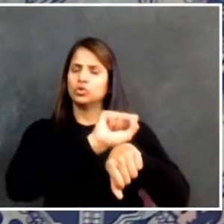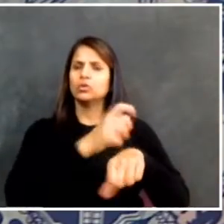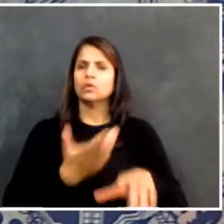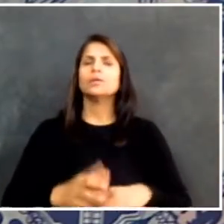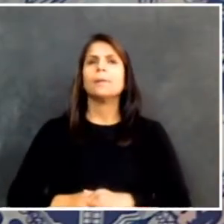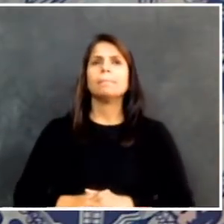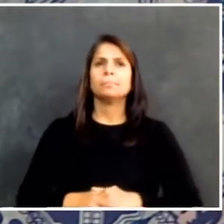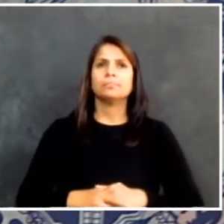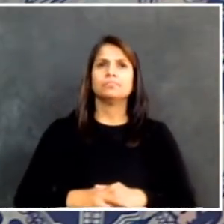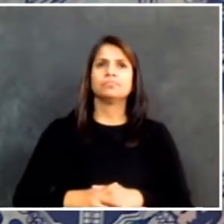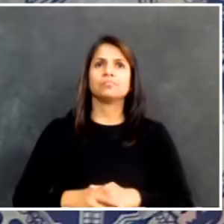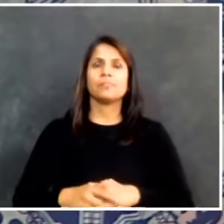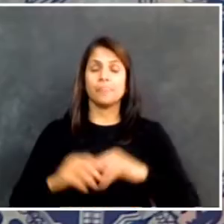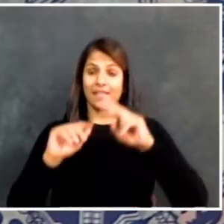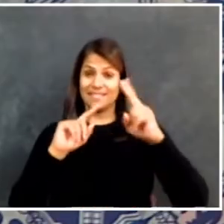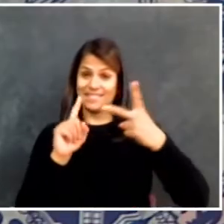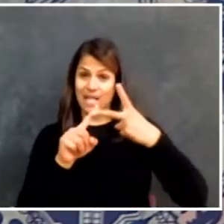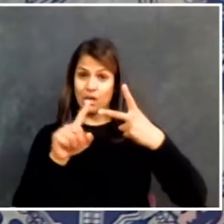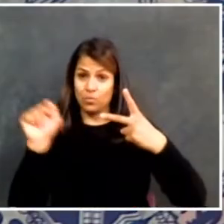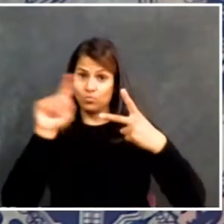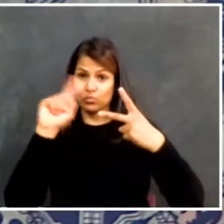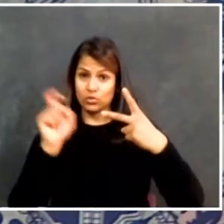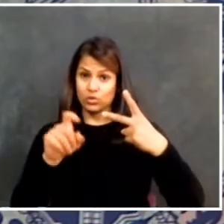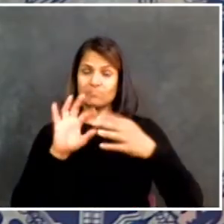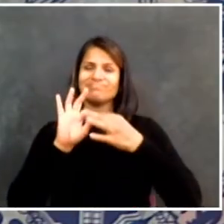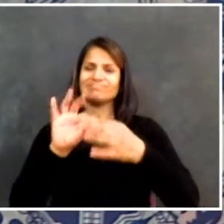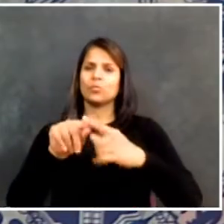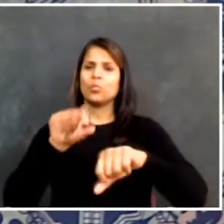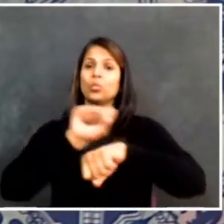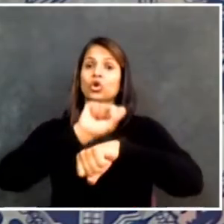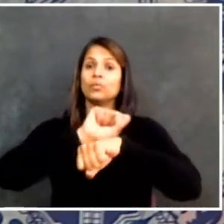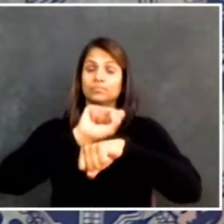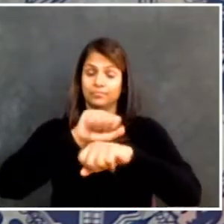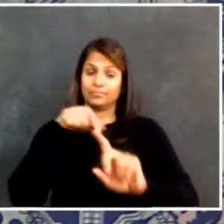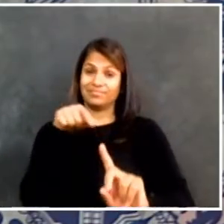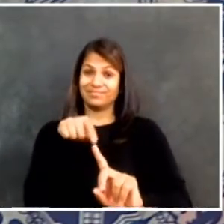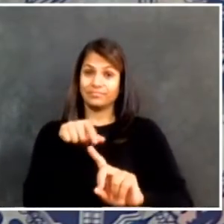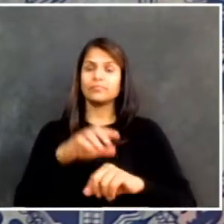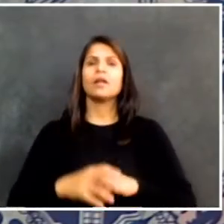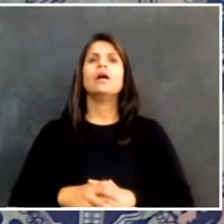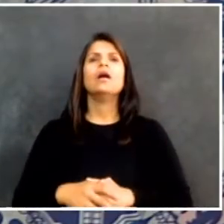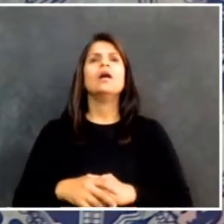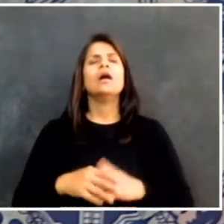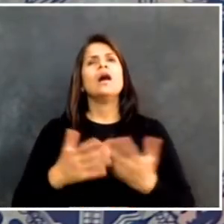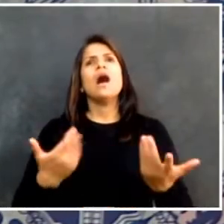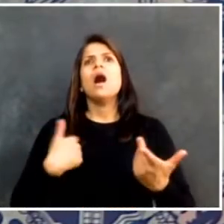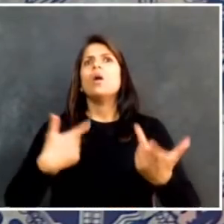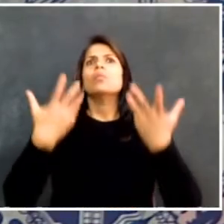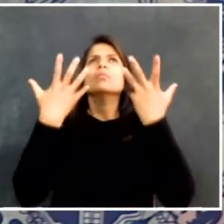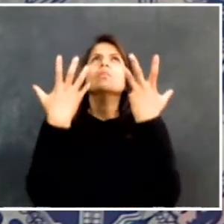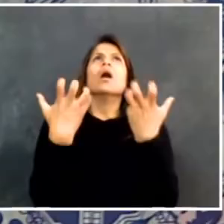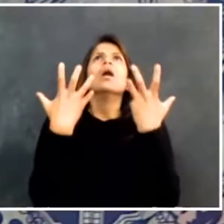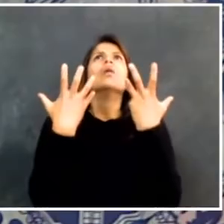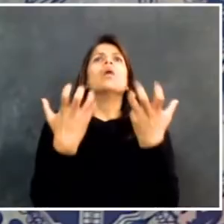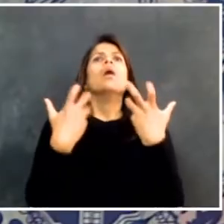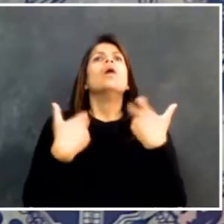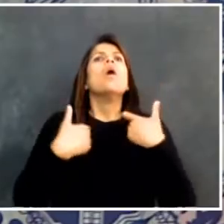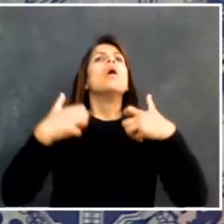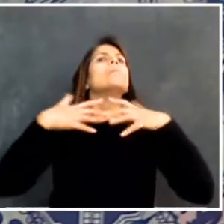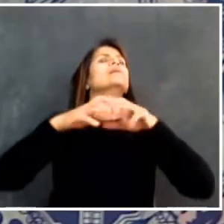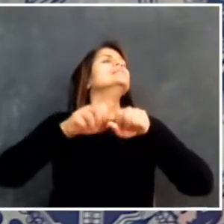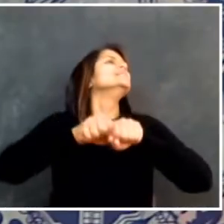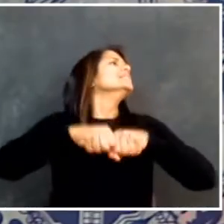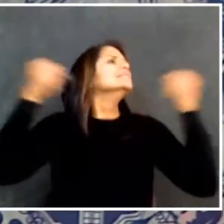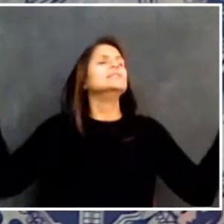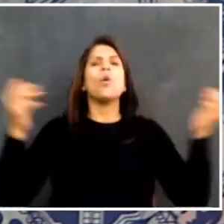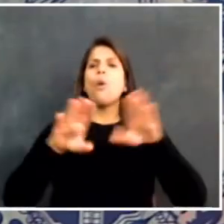to do it is to be careful. So, Marcia, in this case, I'm going to call myself a conservative. I want to make sure we